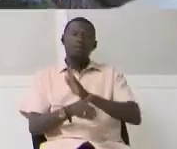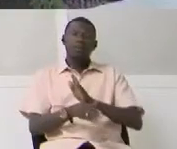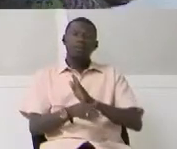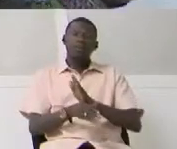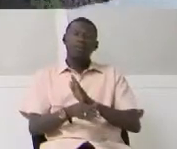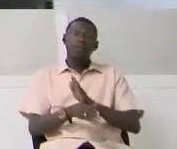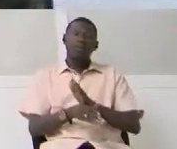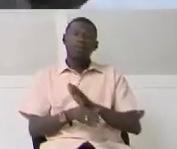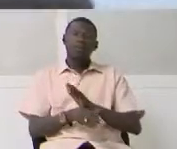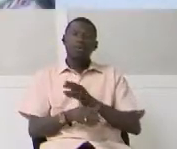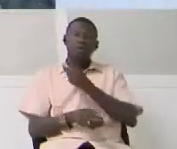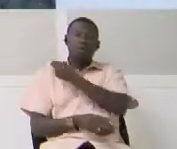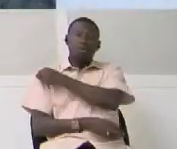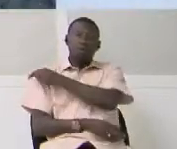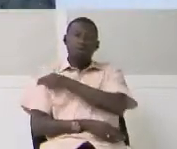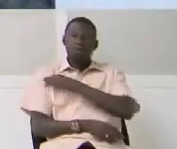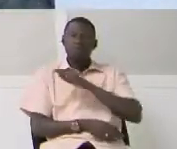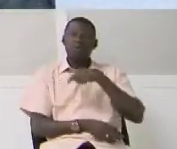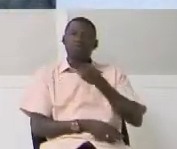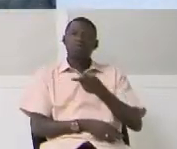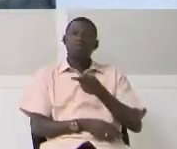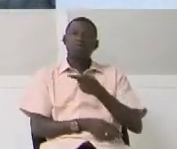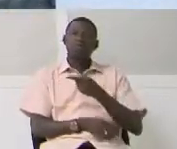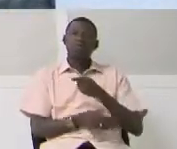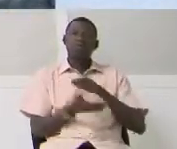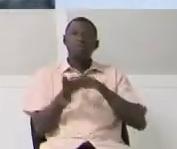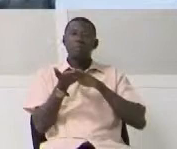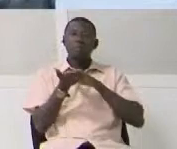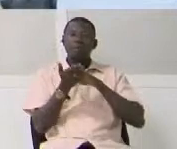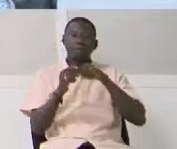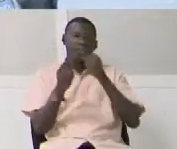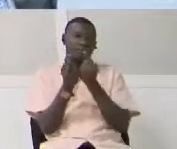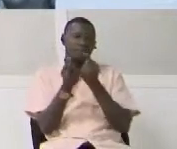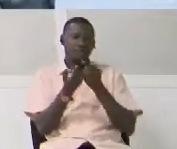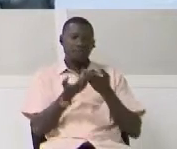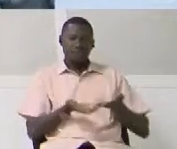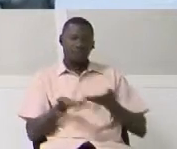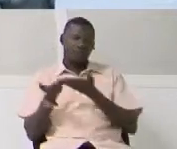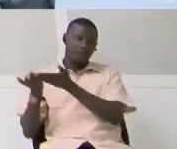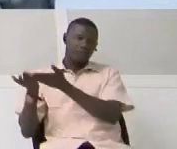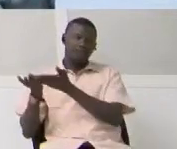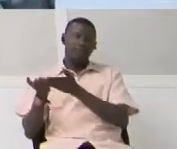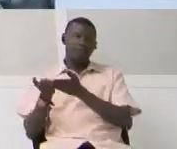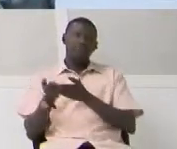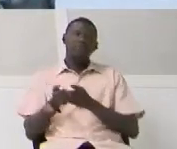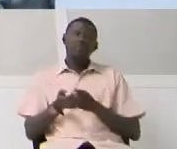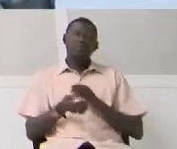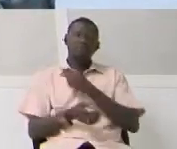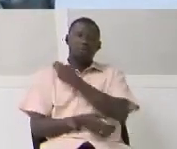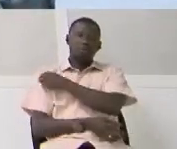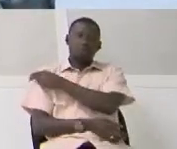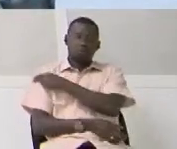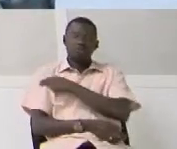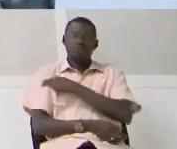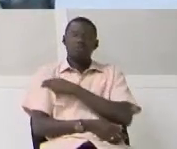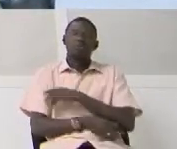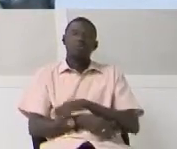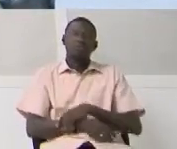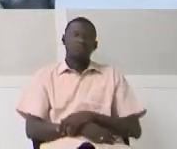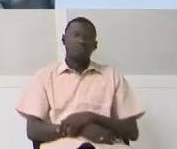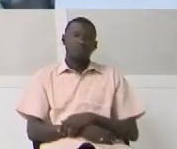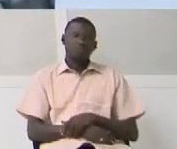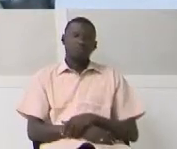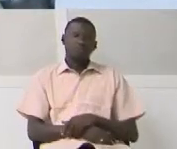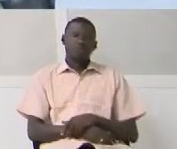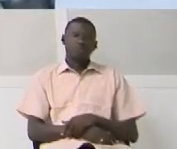big girl with the Juga Europe, you know. We donated medical equipment to the Bansang Hospital, equipment that came